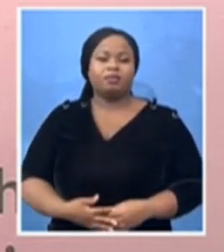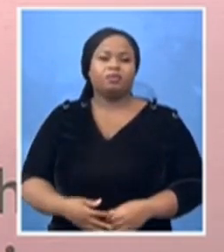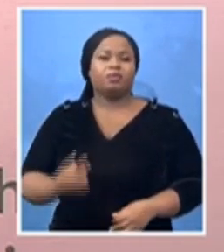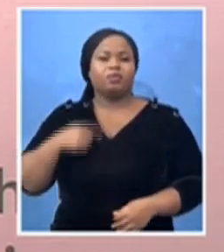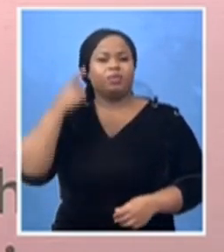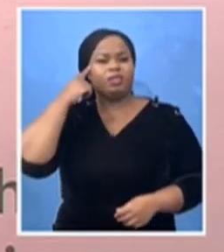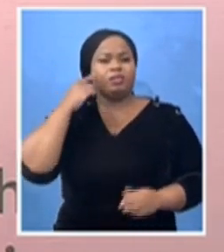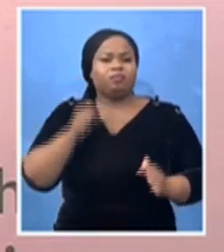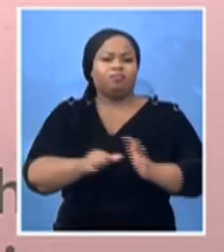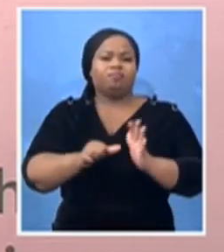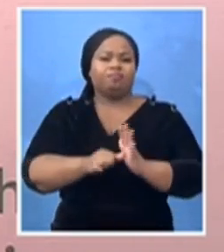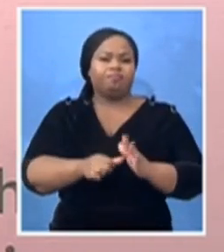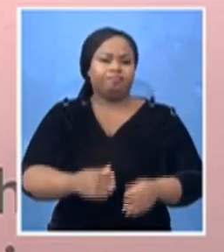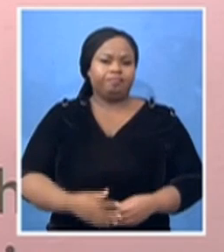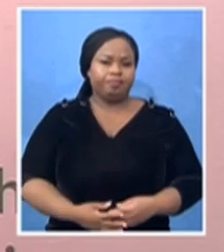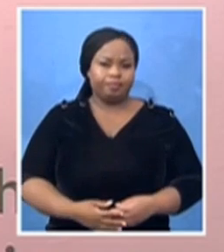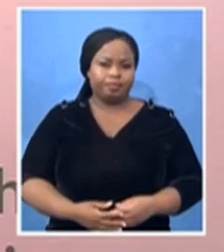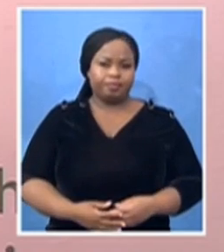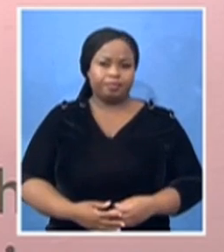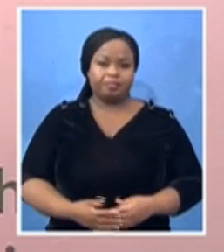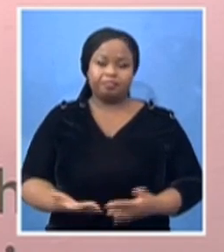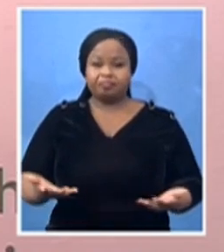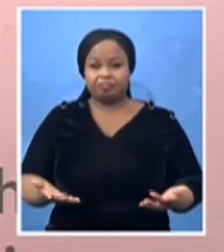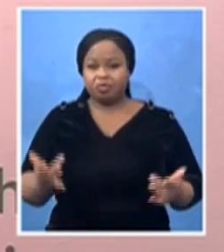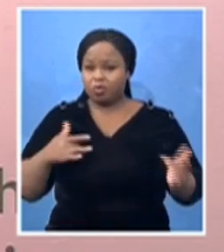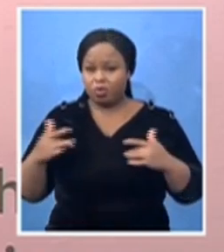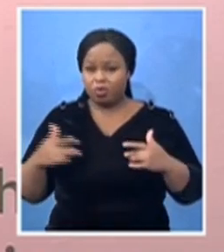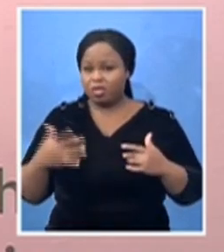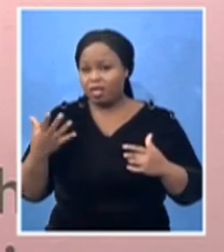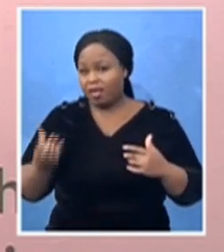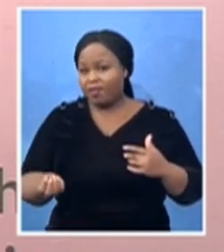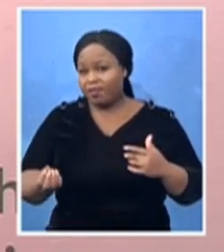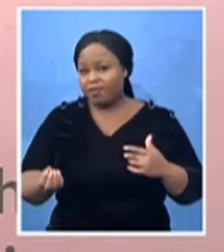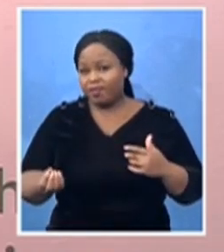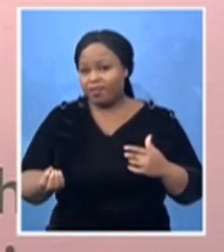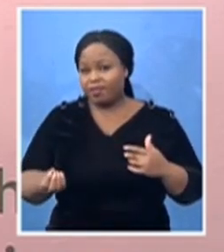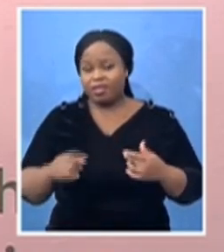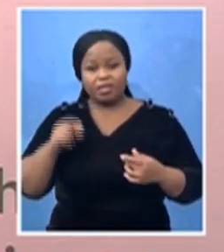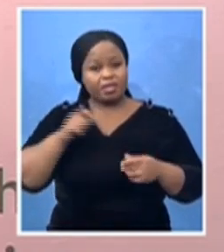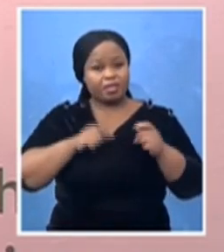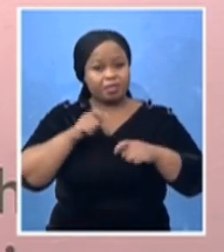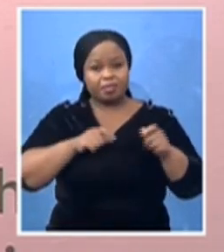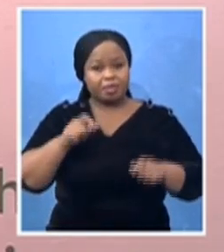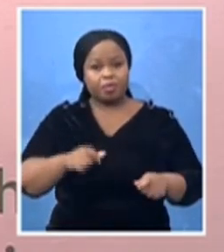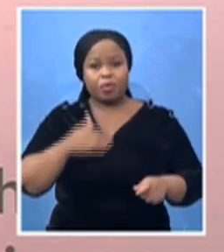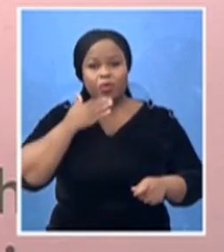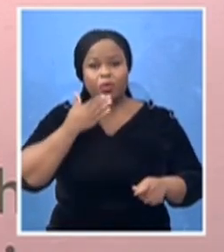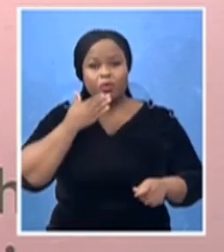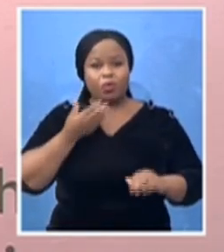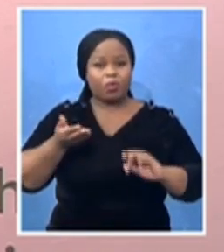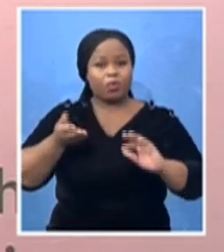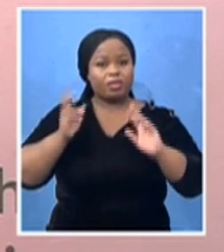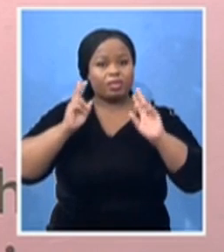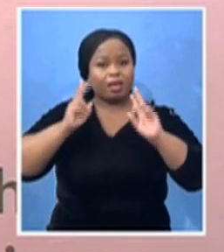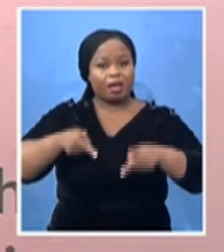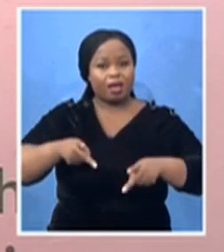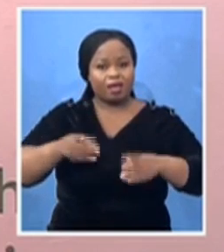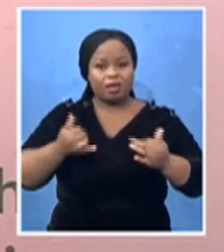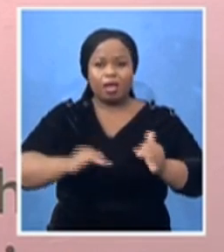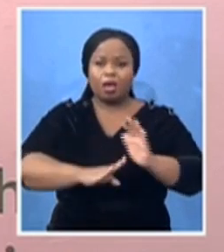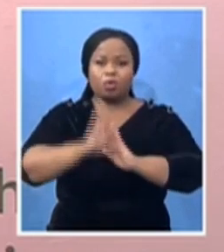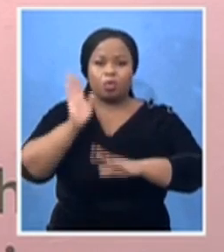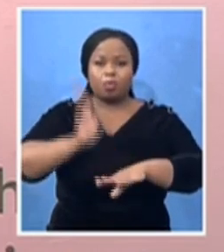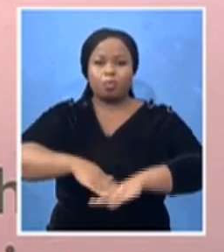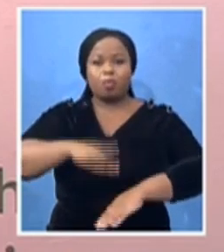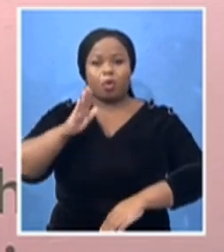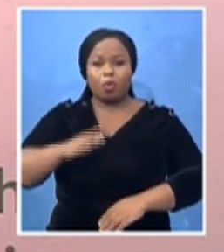to us that the numbers of people who are losing their lives is increasing. And in fact, we were actually looking at the